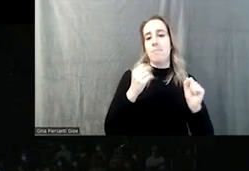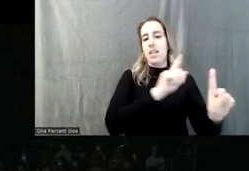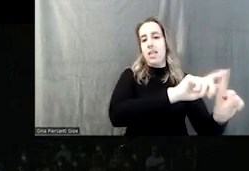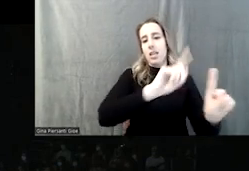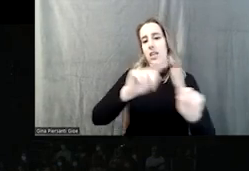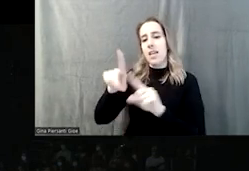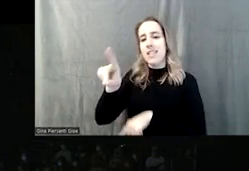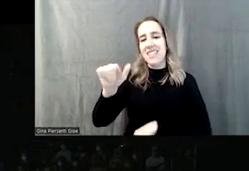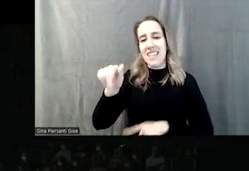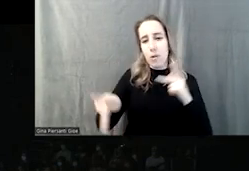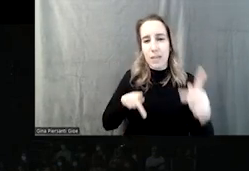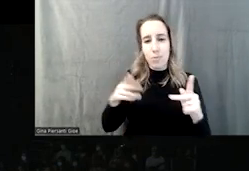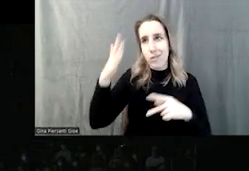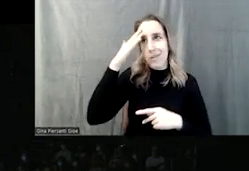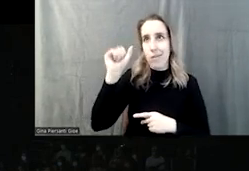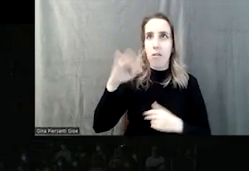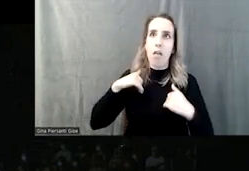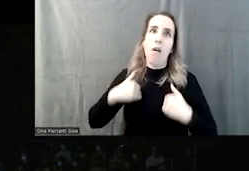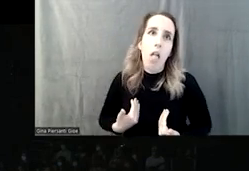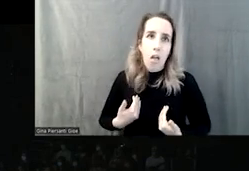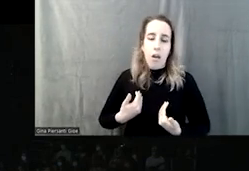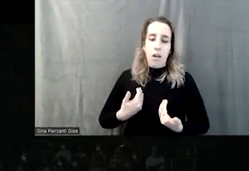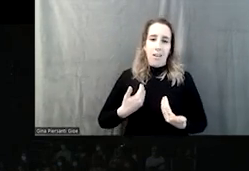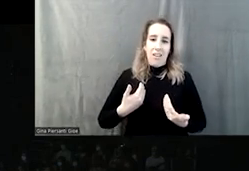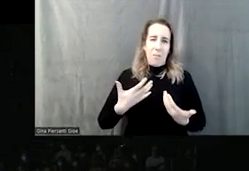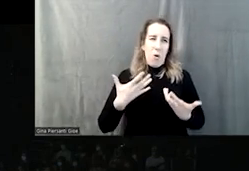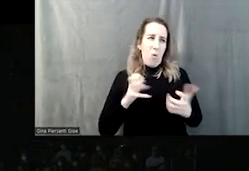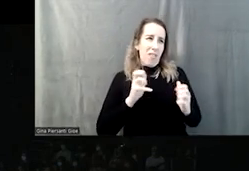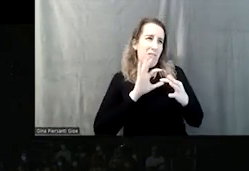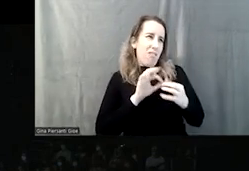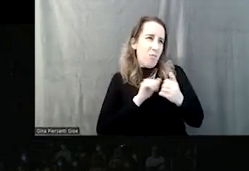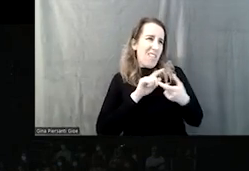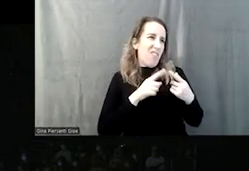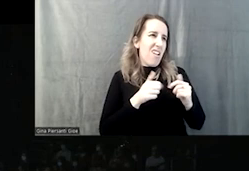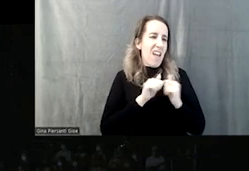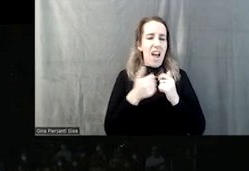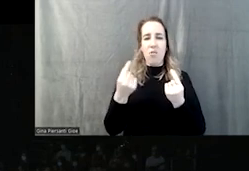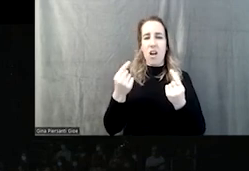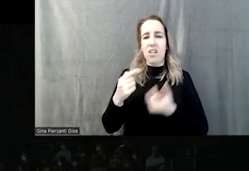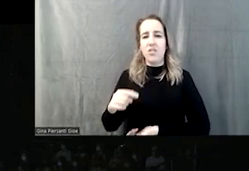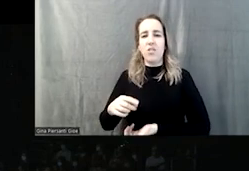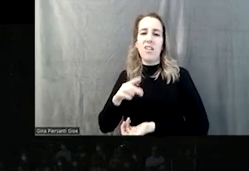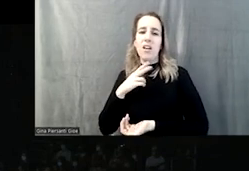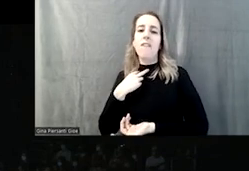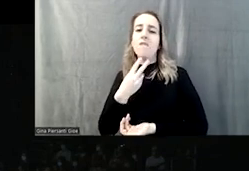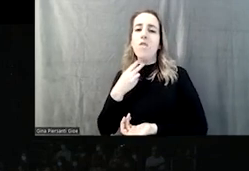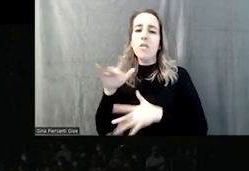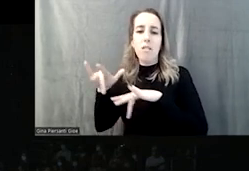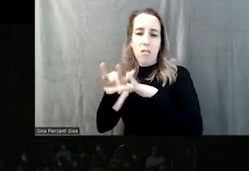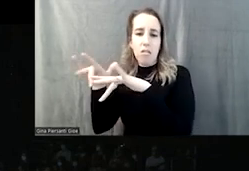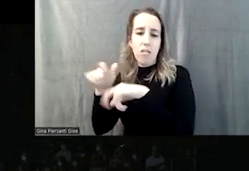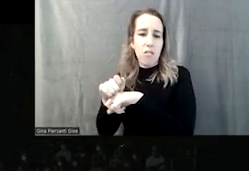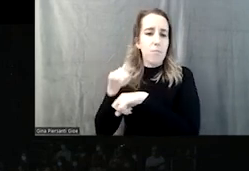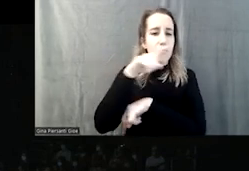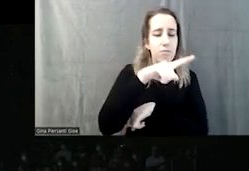voice note if you're really tired and but want to be with each other. So I think it's also that kind of you